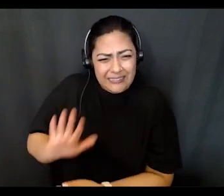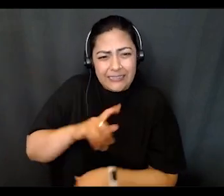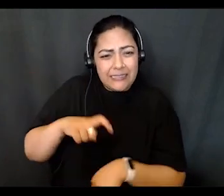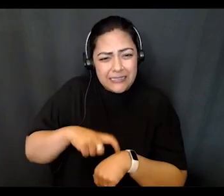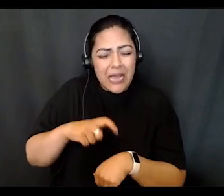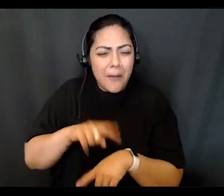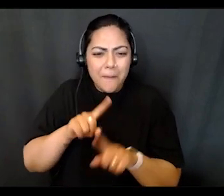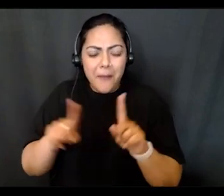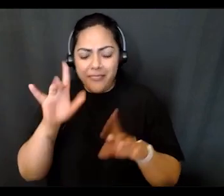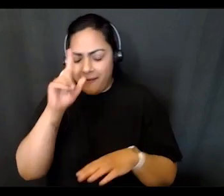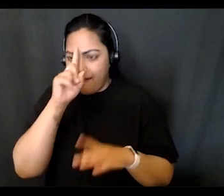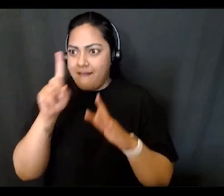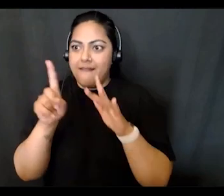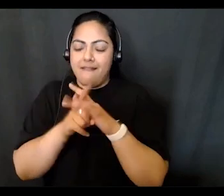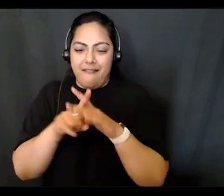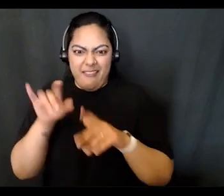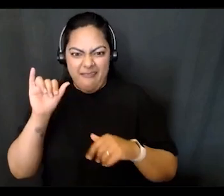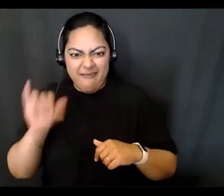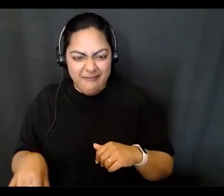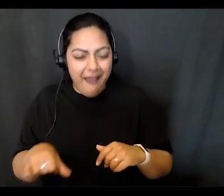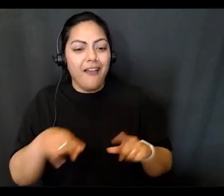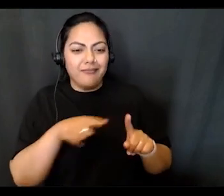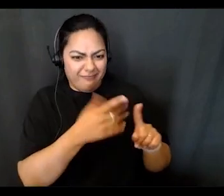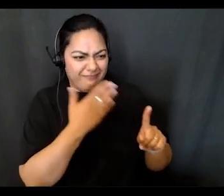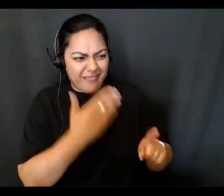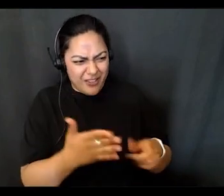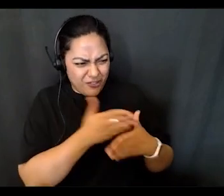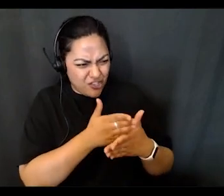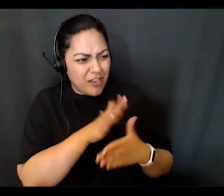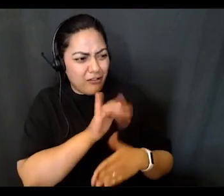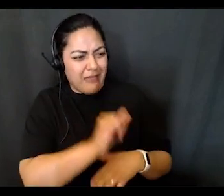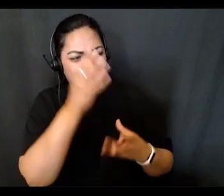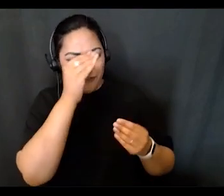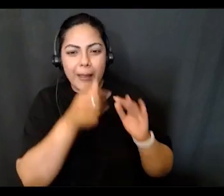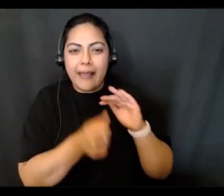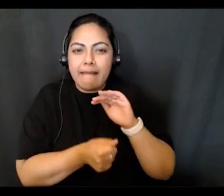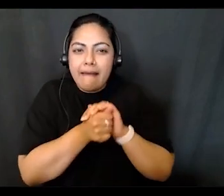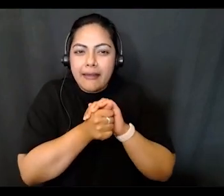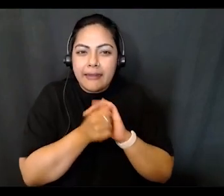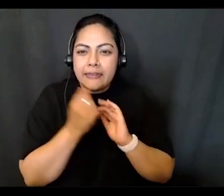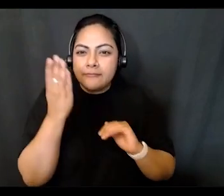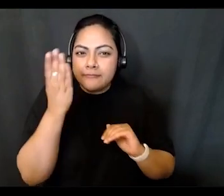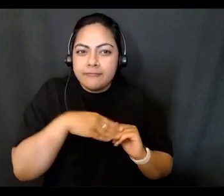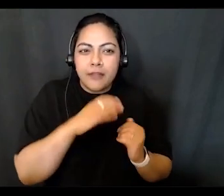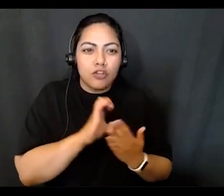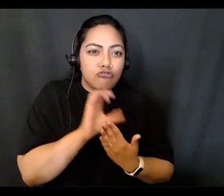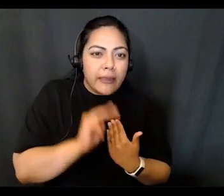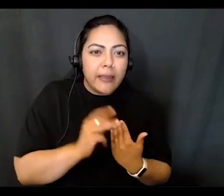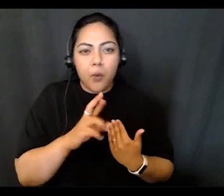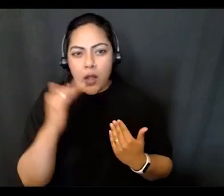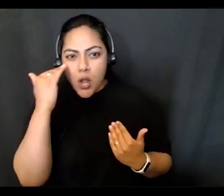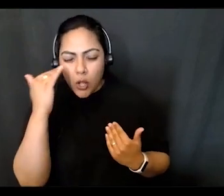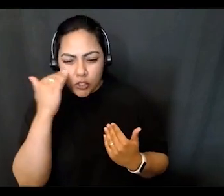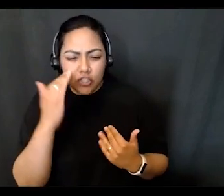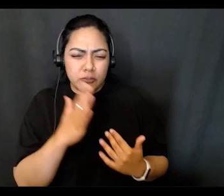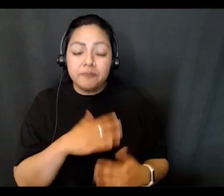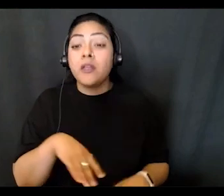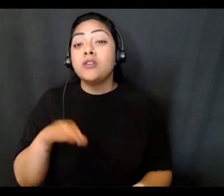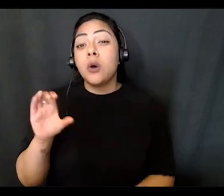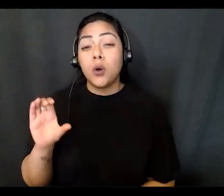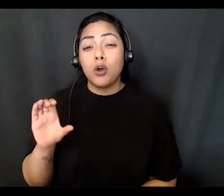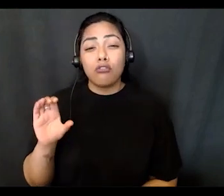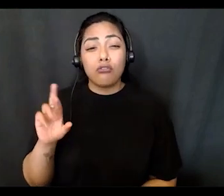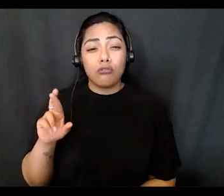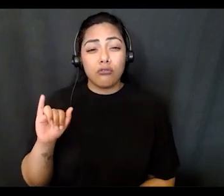about the hidden curriculum or the hidden knowledge. Um, Critical race theory can